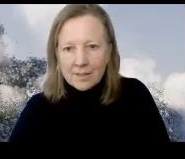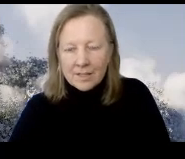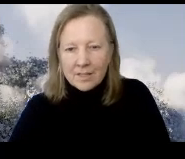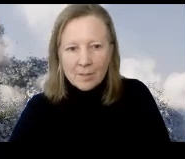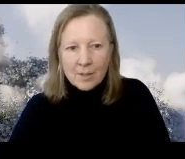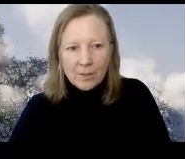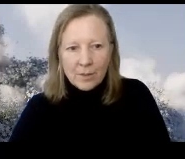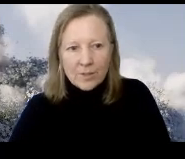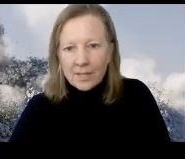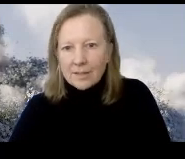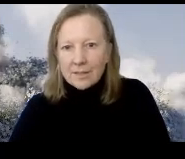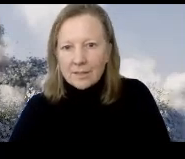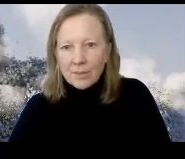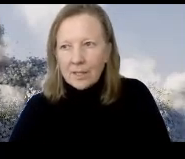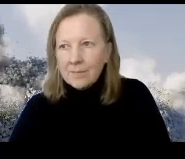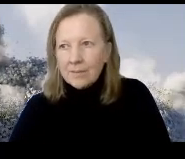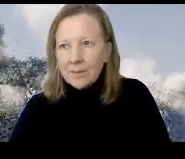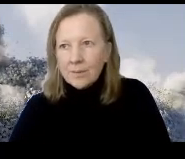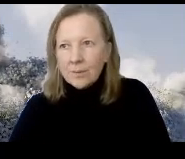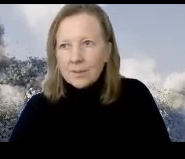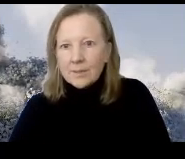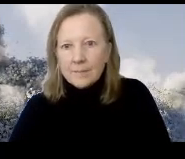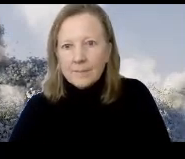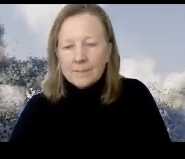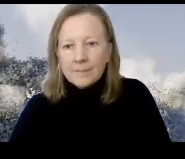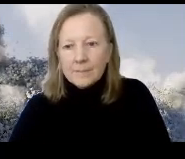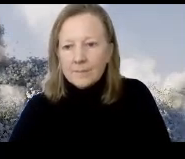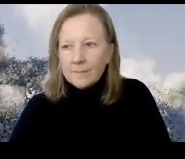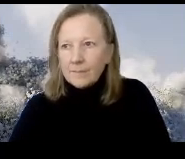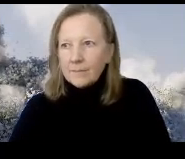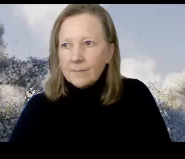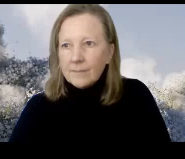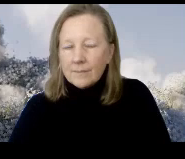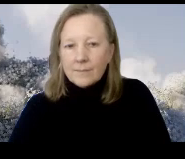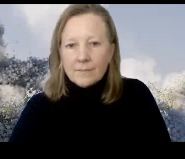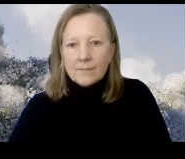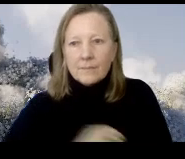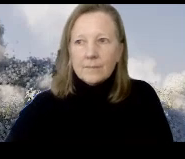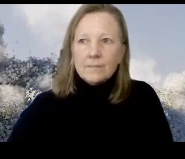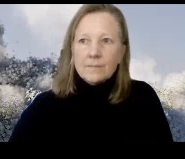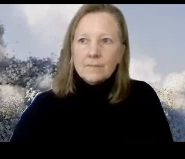because the assessment only goes to 8s. So we'd love to have you on the course.